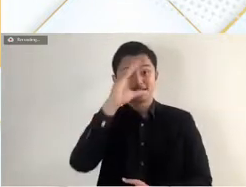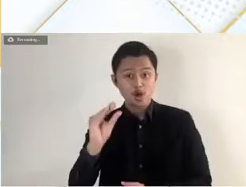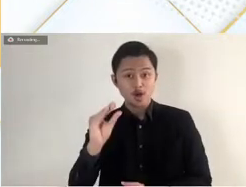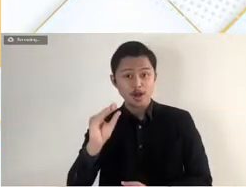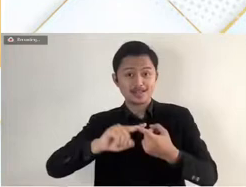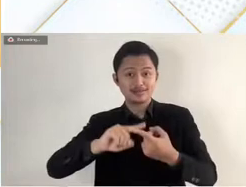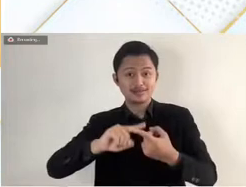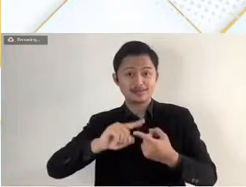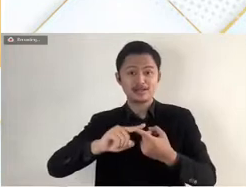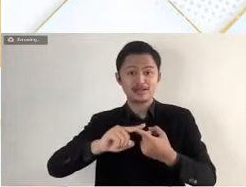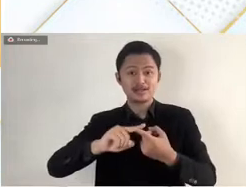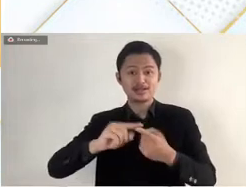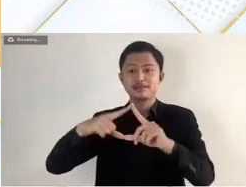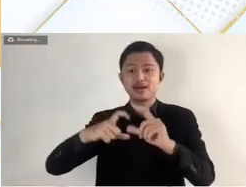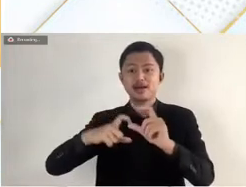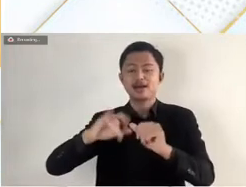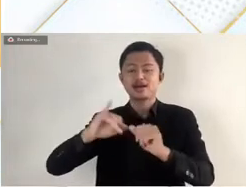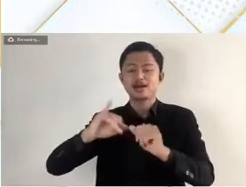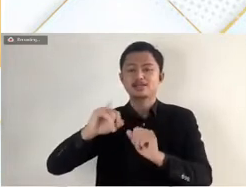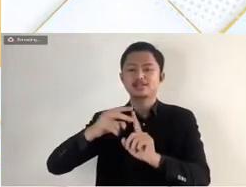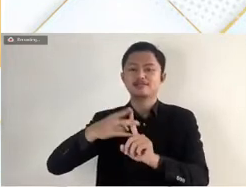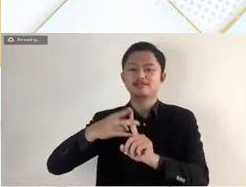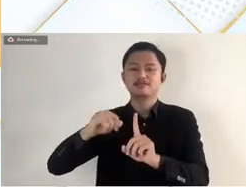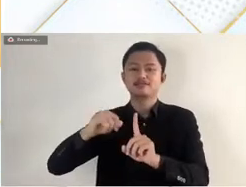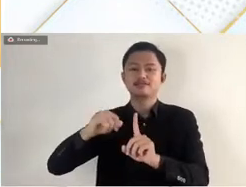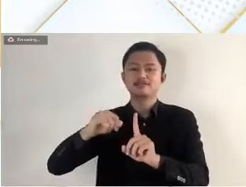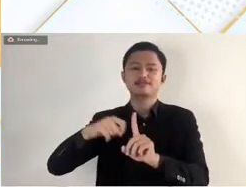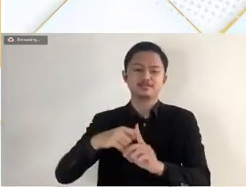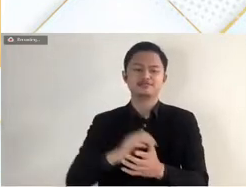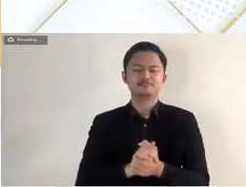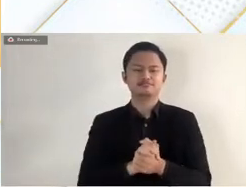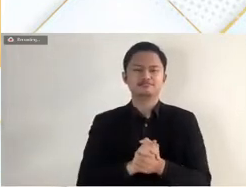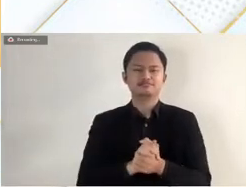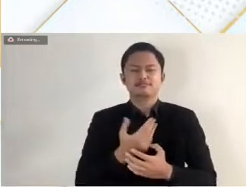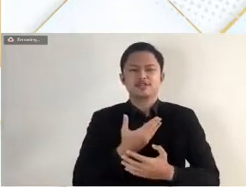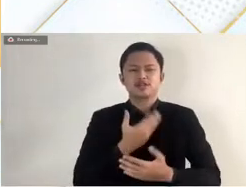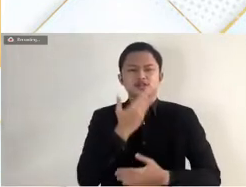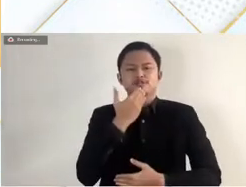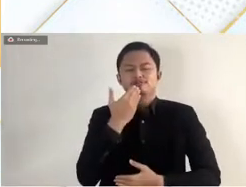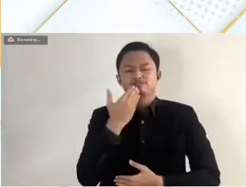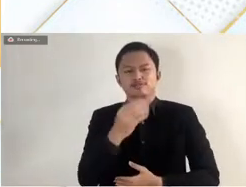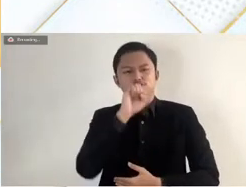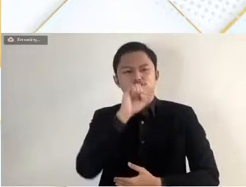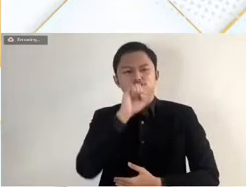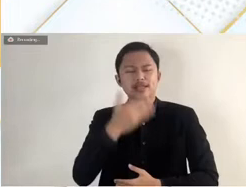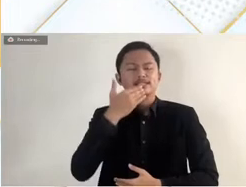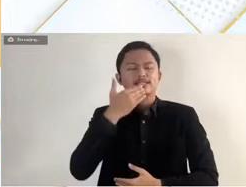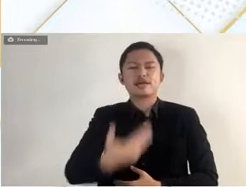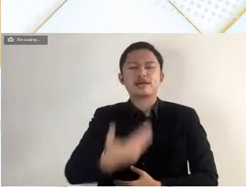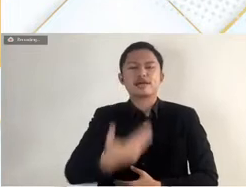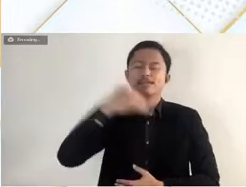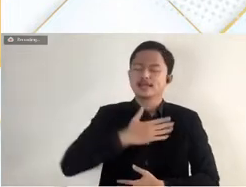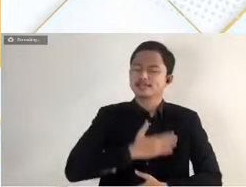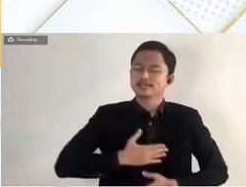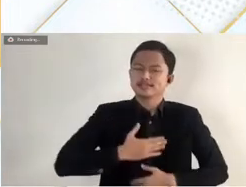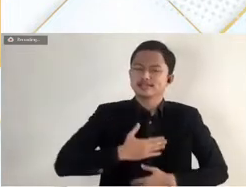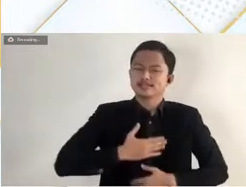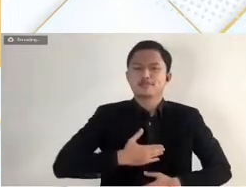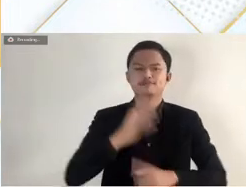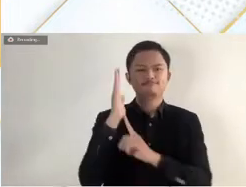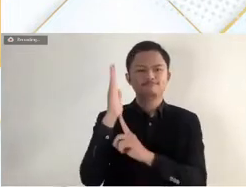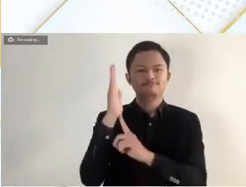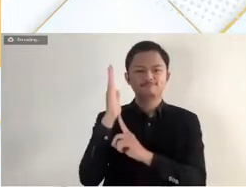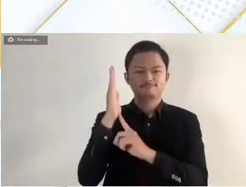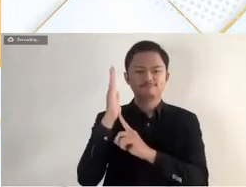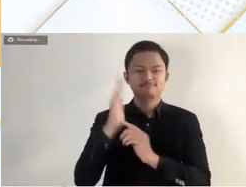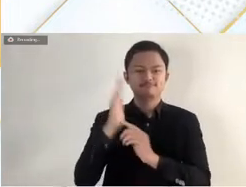in Pacific. I'm pleased to extend a very warm welcome to all of you to this seminar. It is timely for us